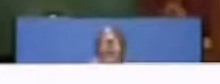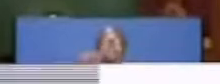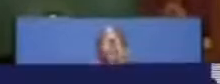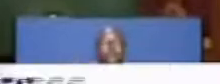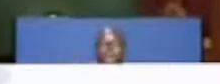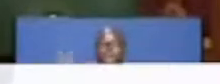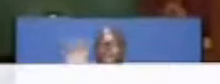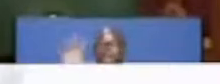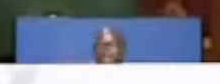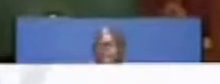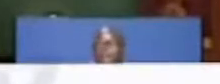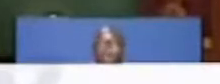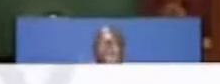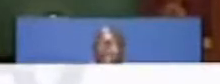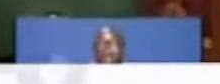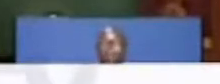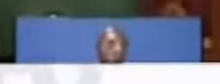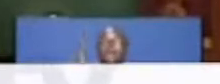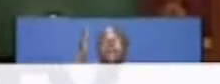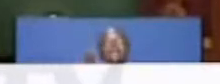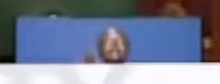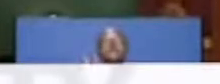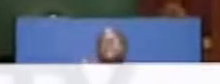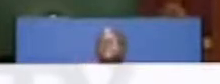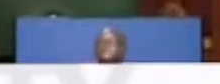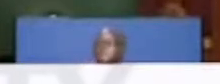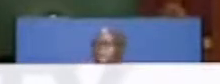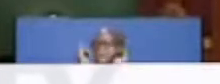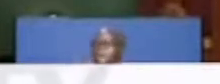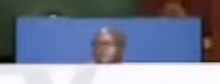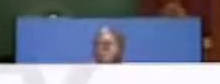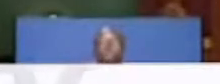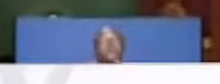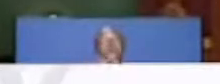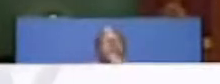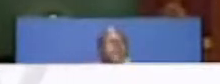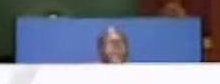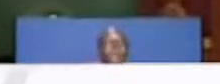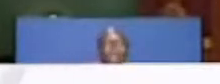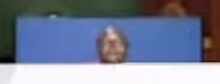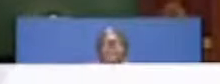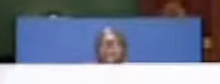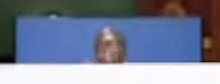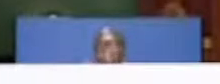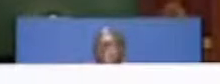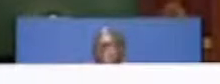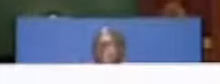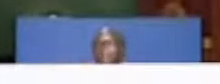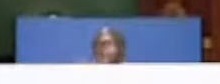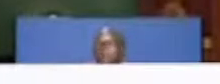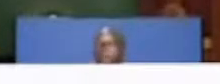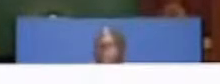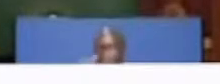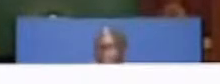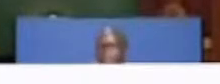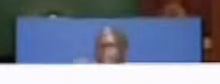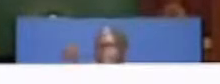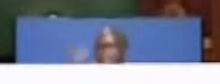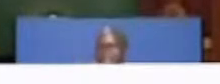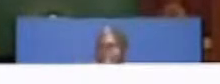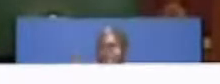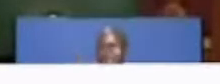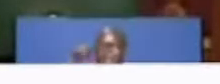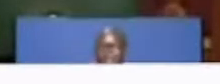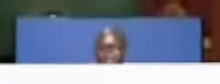had become a reality, and a brand new modern railway had become a feature of our homeland and nation.